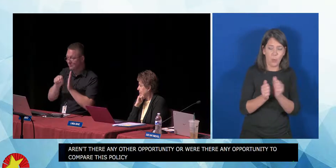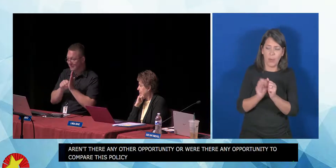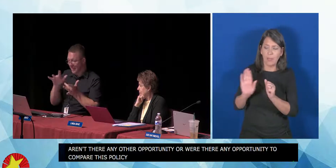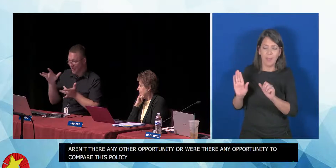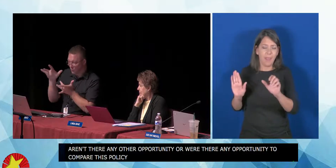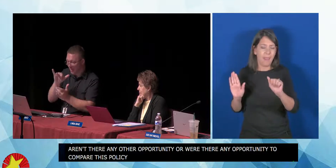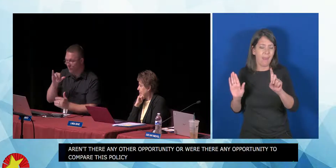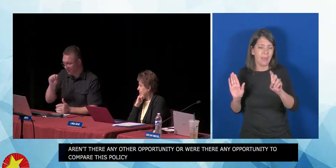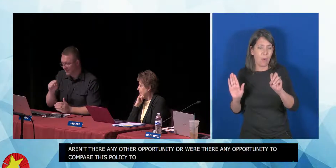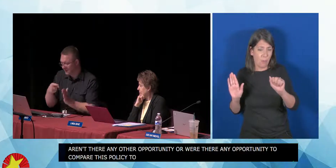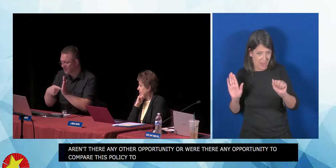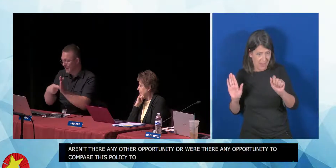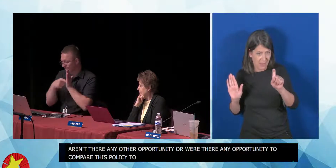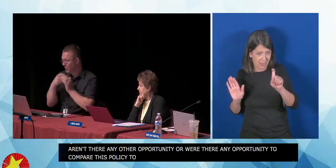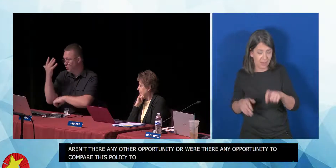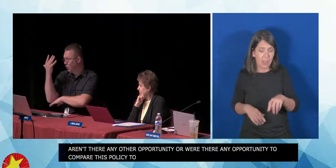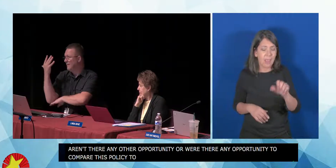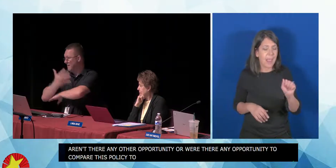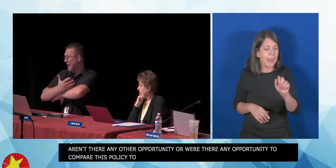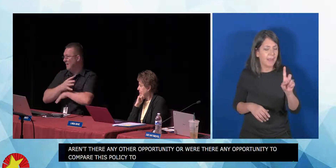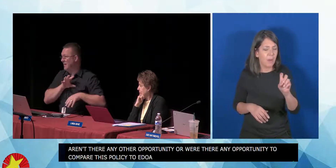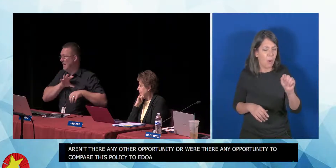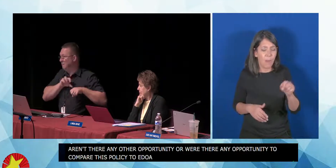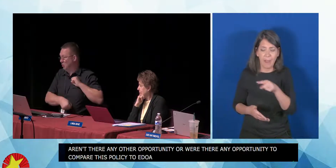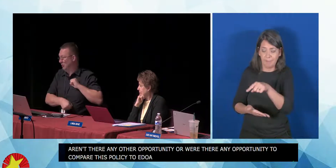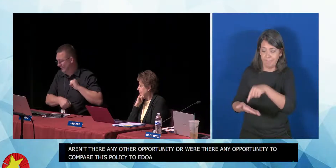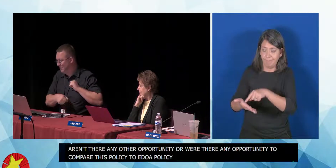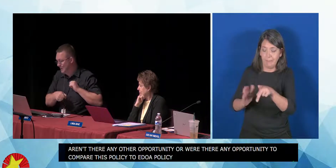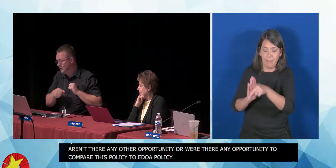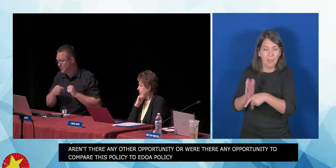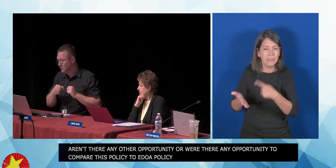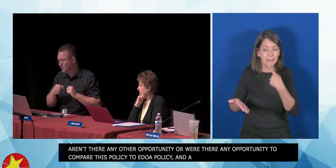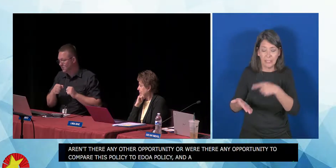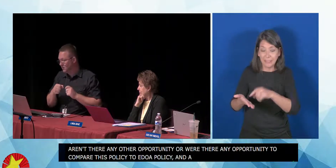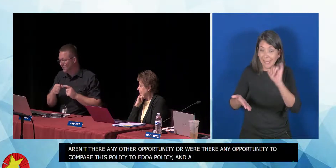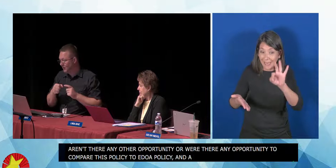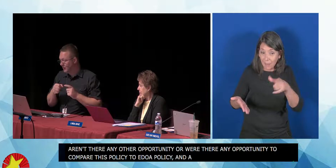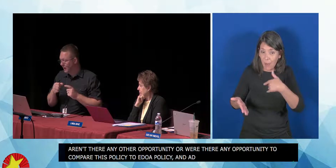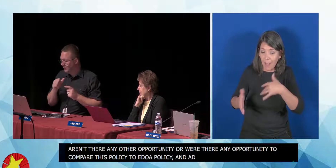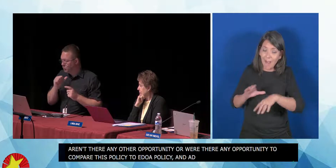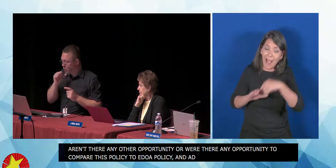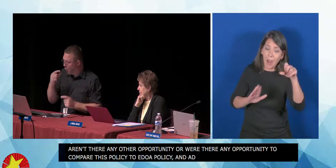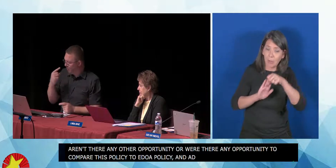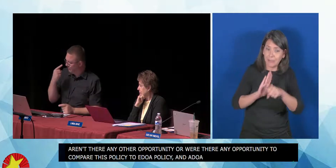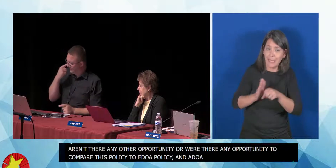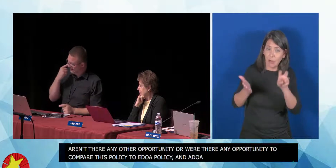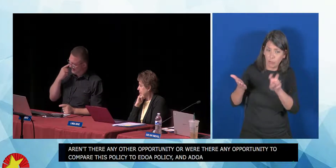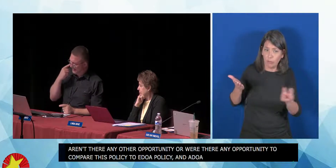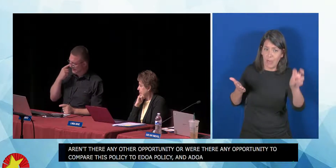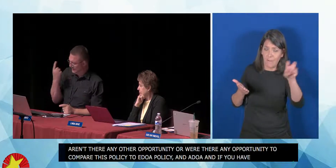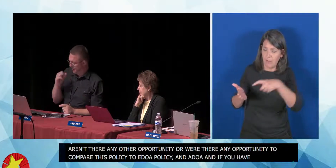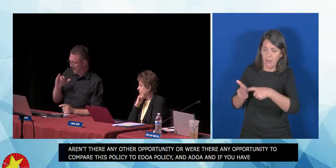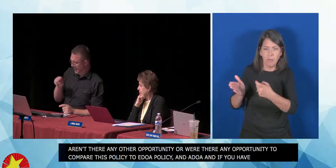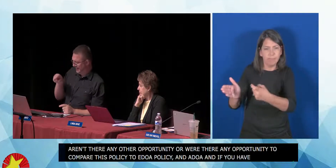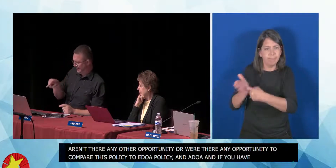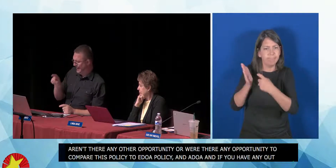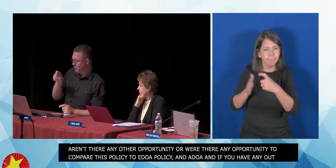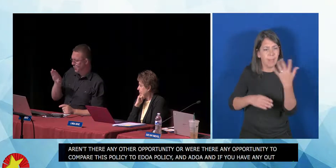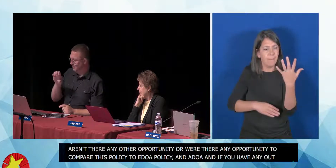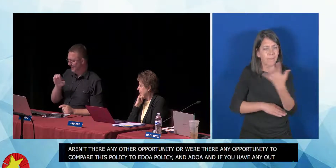For example, ADOA says that if you have any out-of-state travel, it is a mandatory 5-day